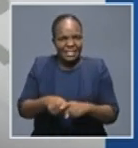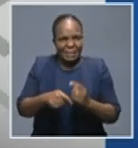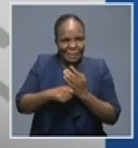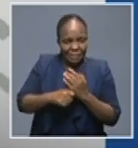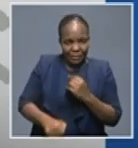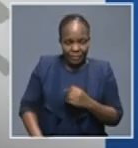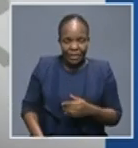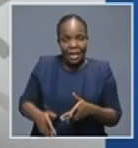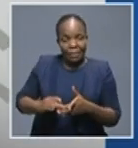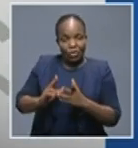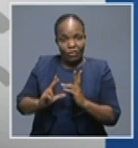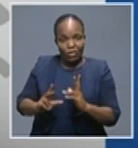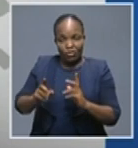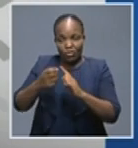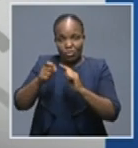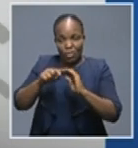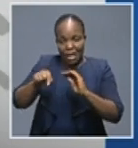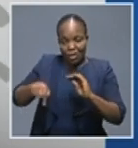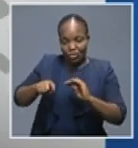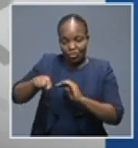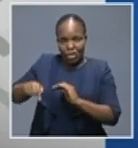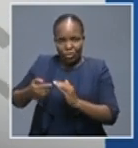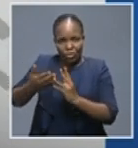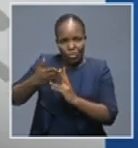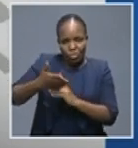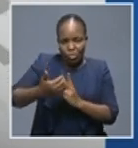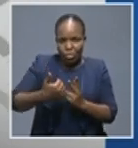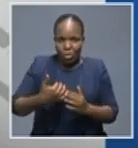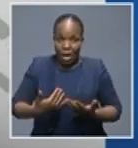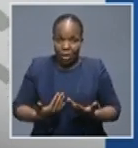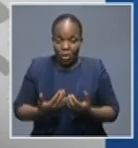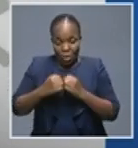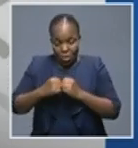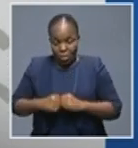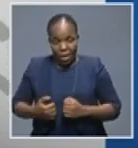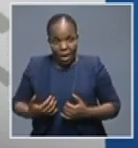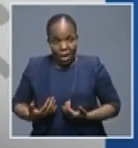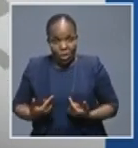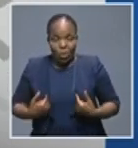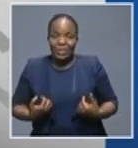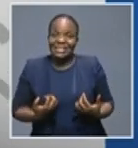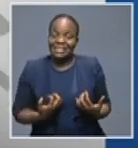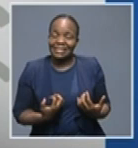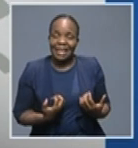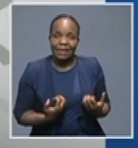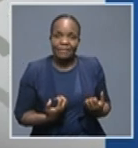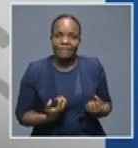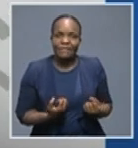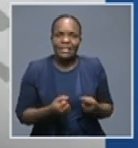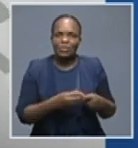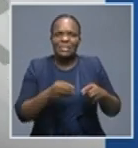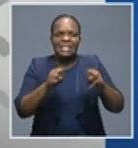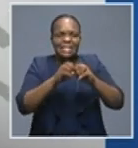movement of people, it was decided that what we need is to have a special